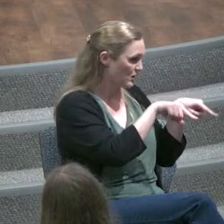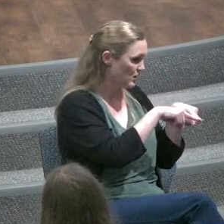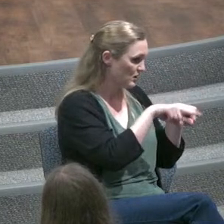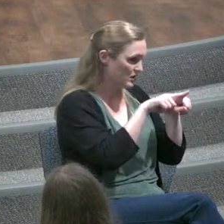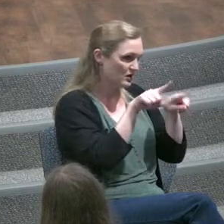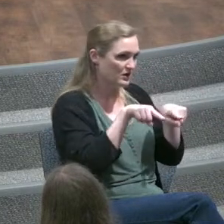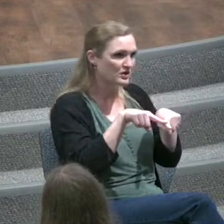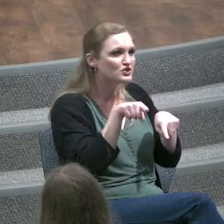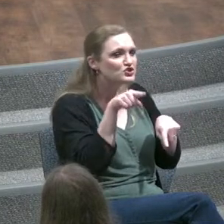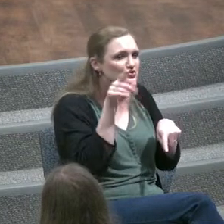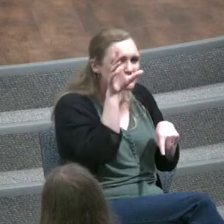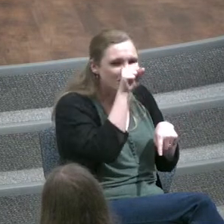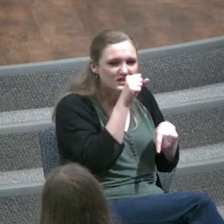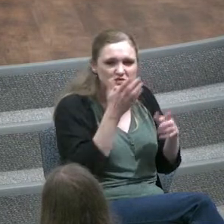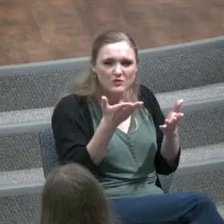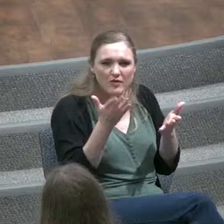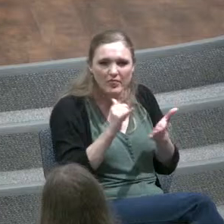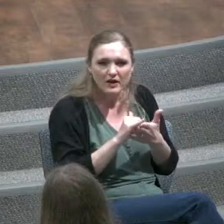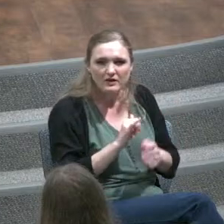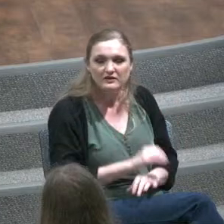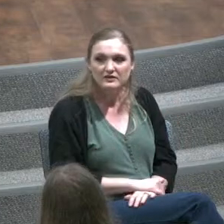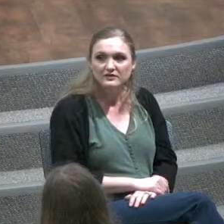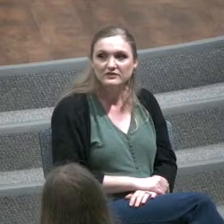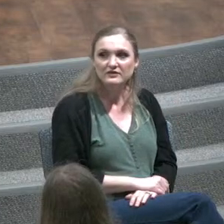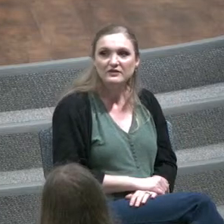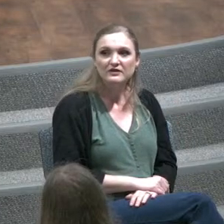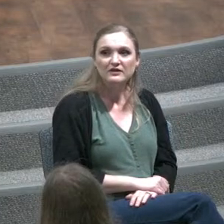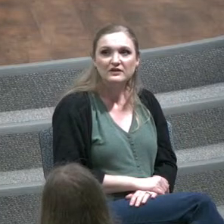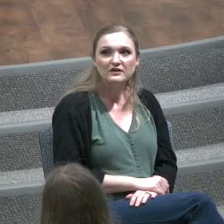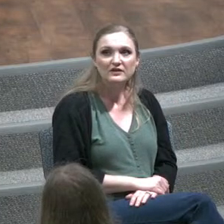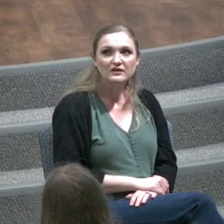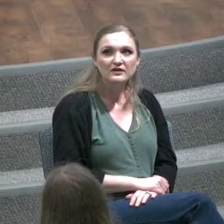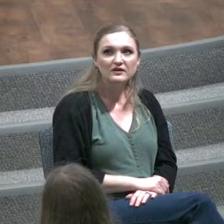other. Anybody have a guess what those are?